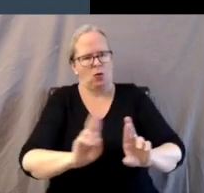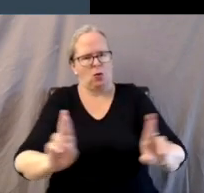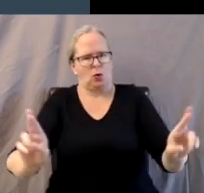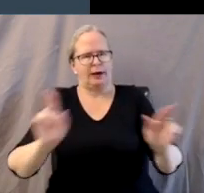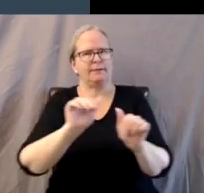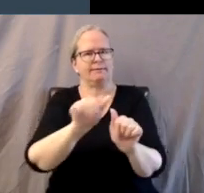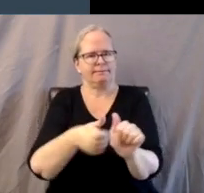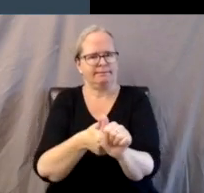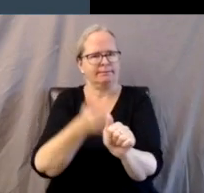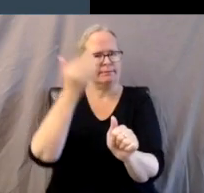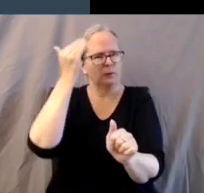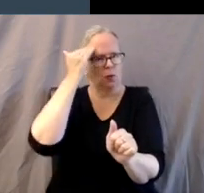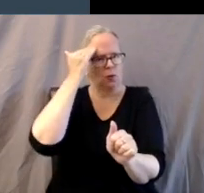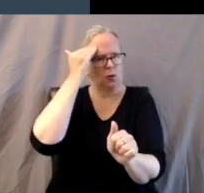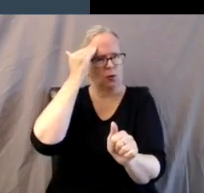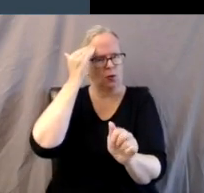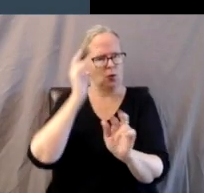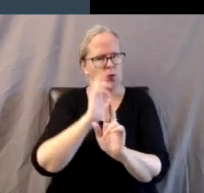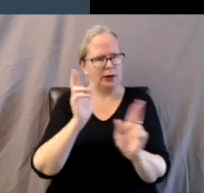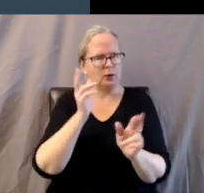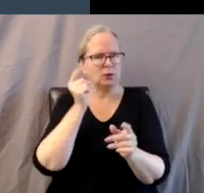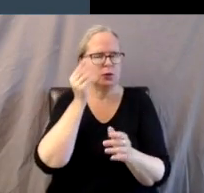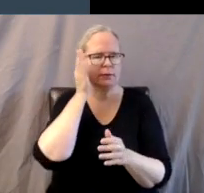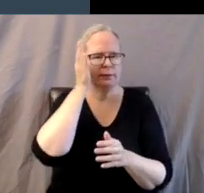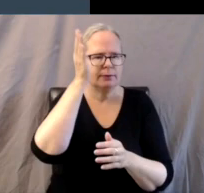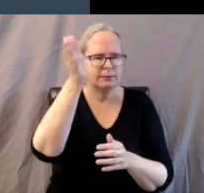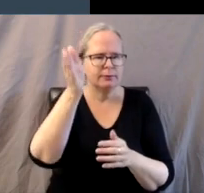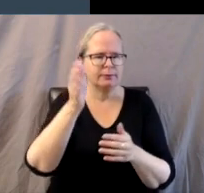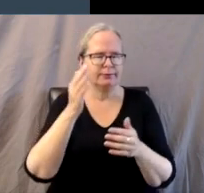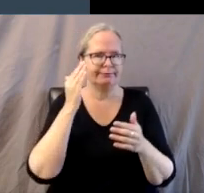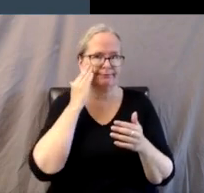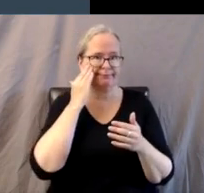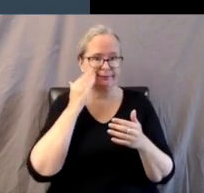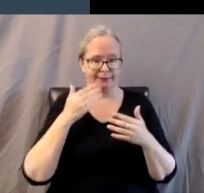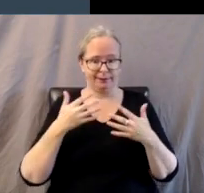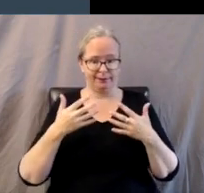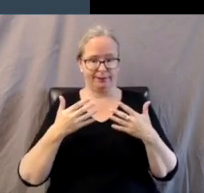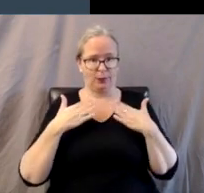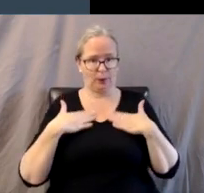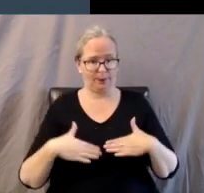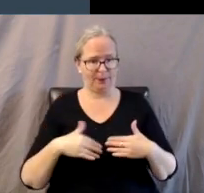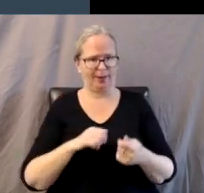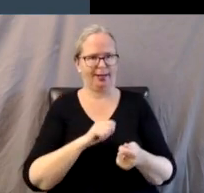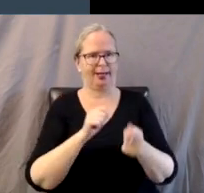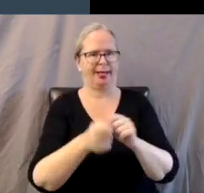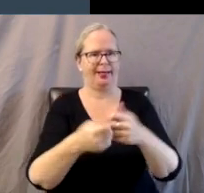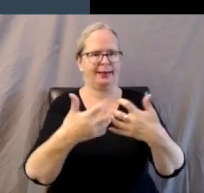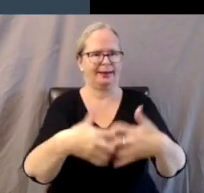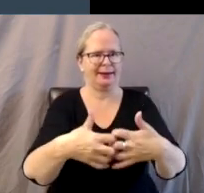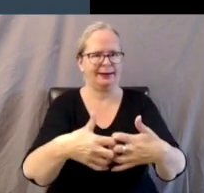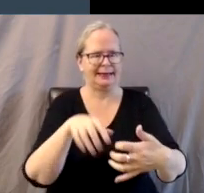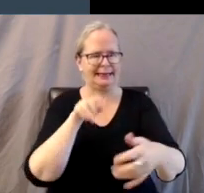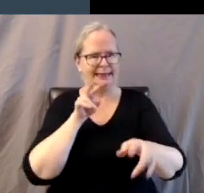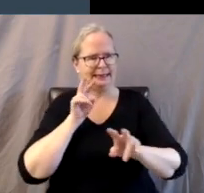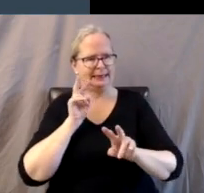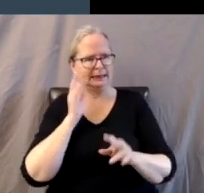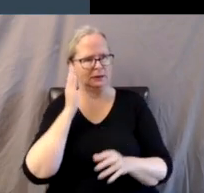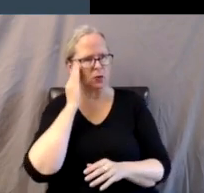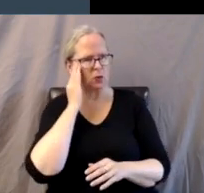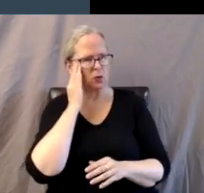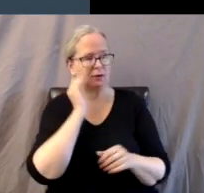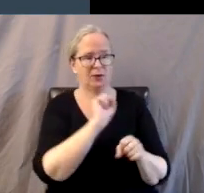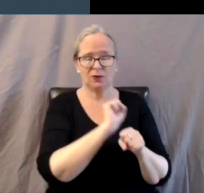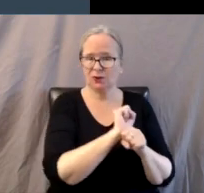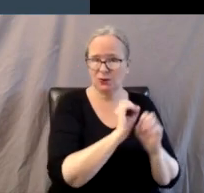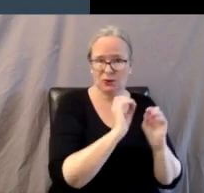As implied, a universal basic income can allow those who are unemployed or underemployed garner financial security to live